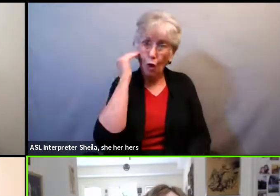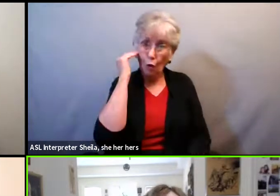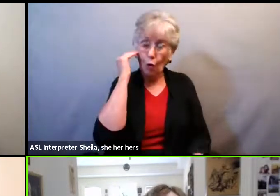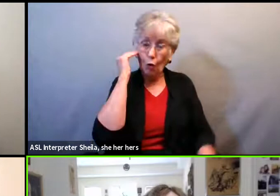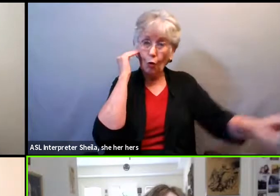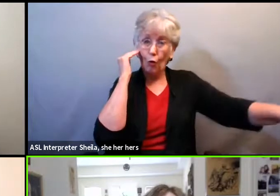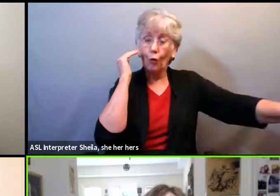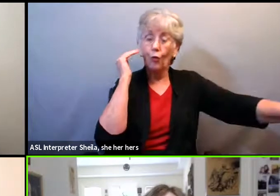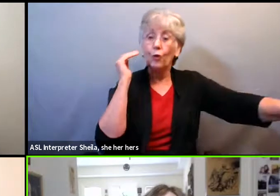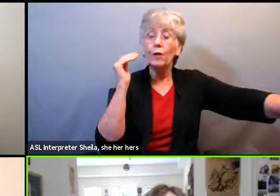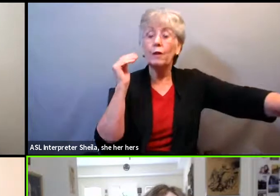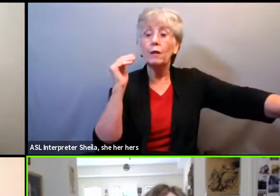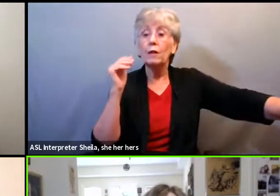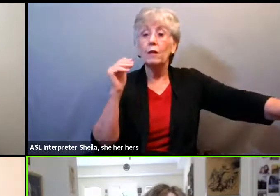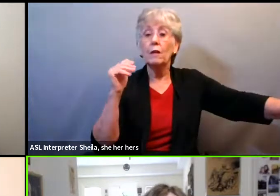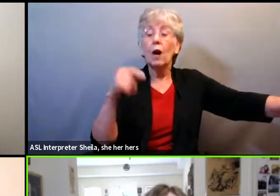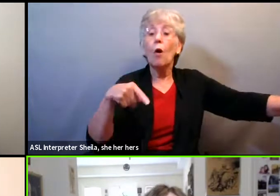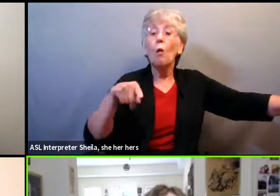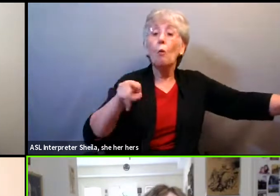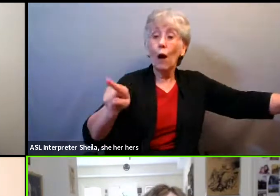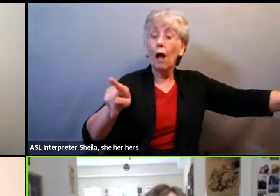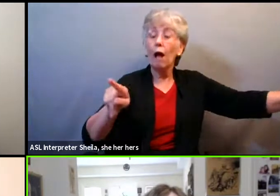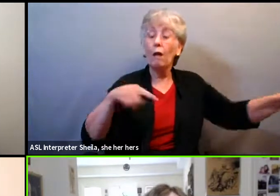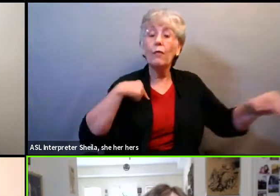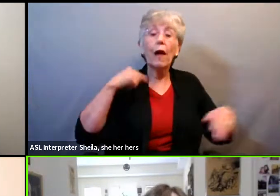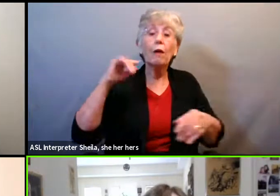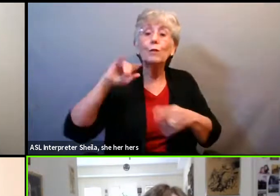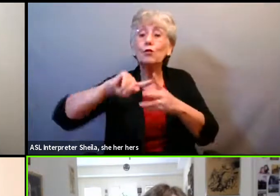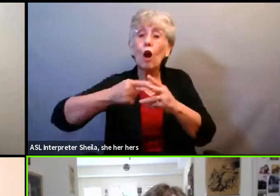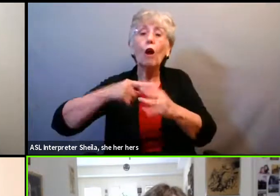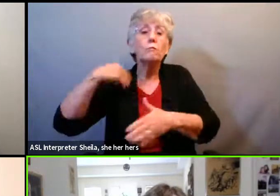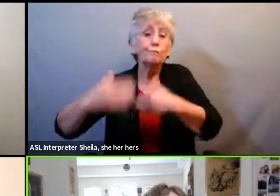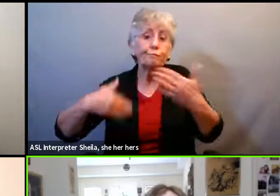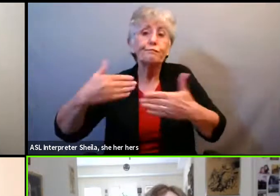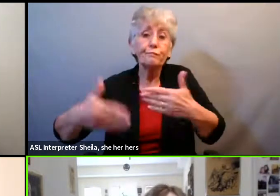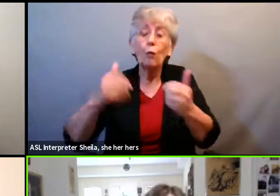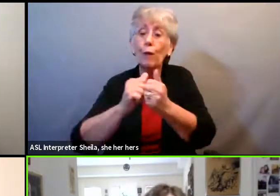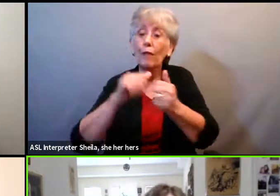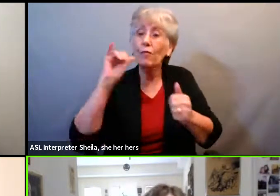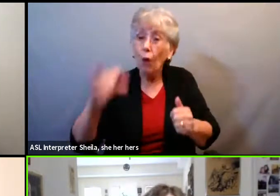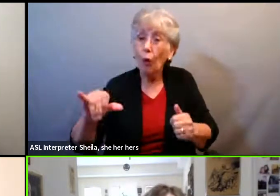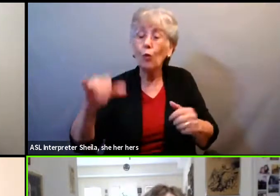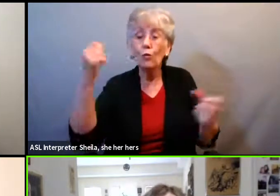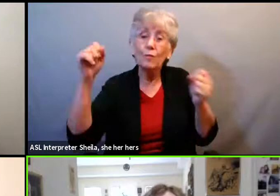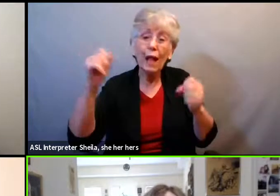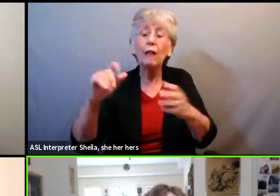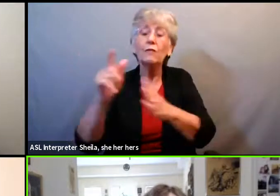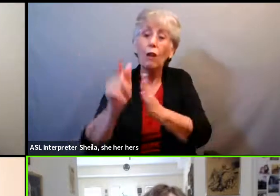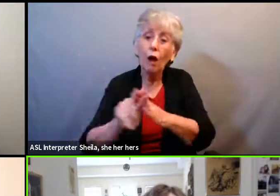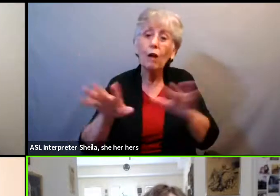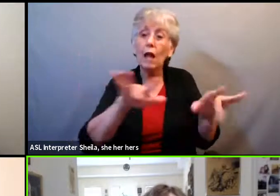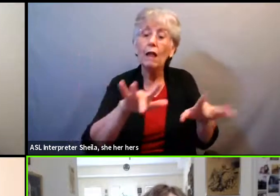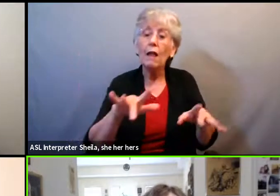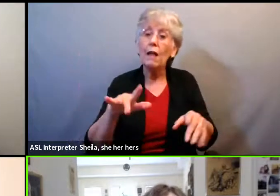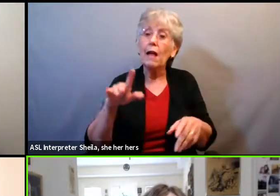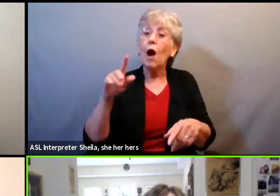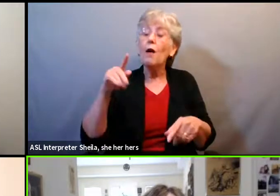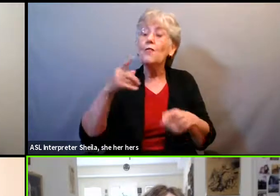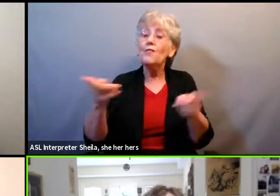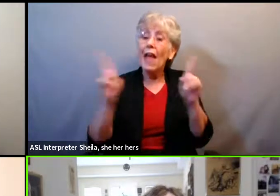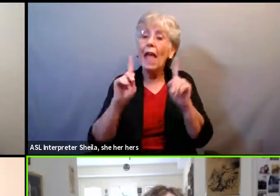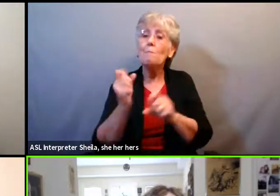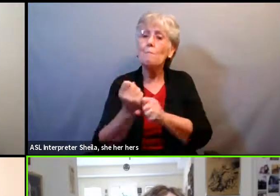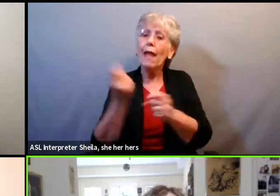as the process was going forward, there were compromises that were being made,